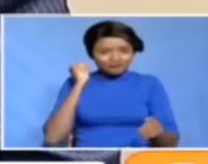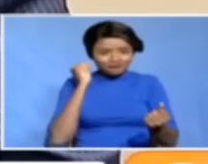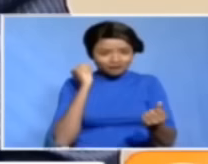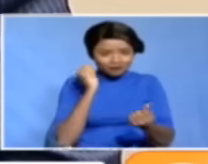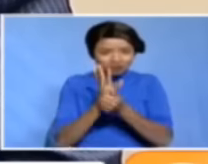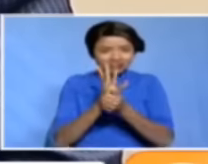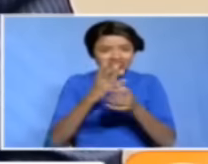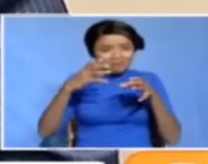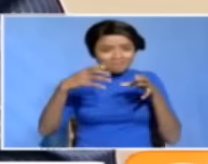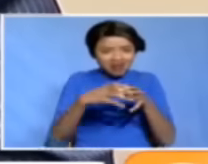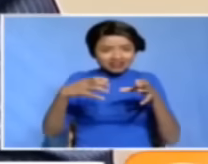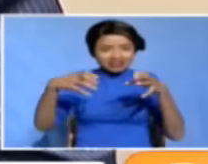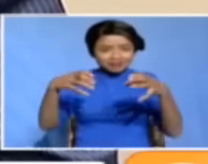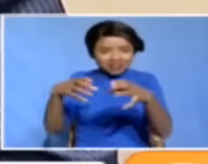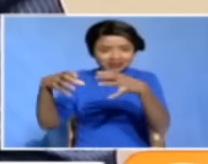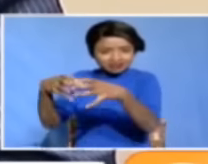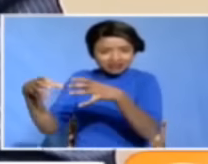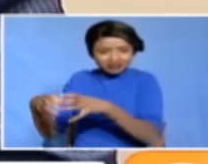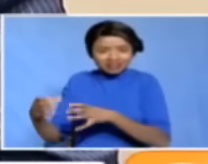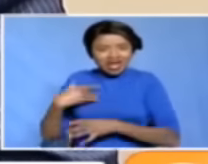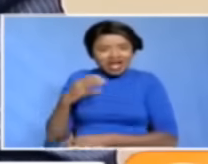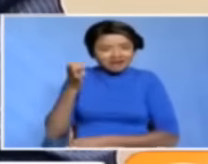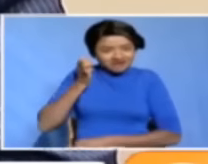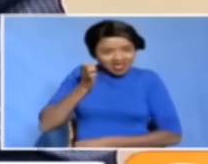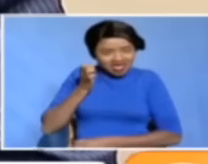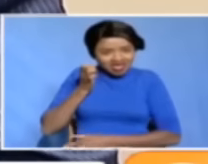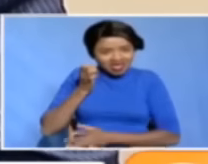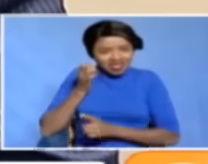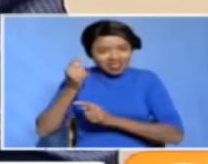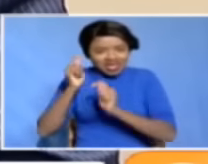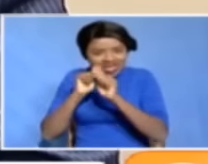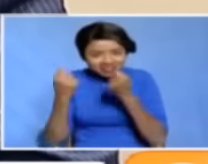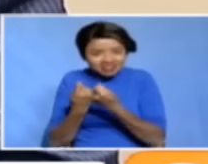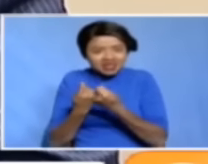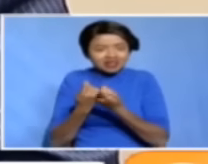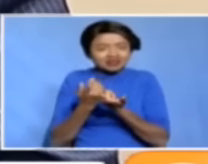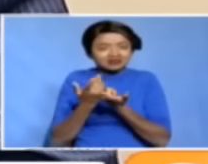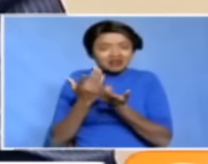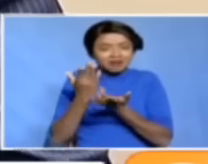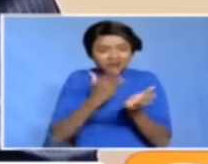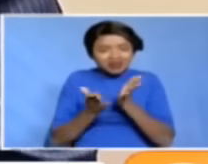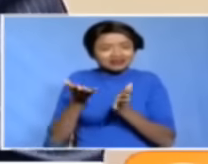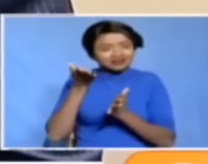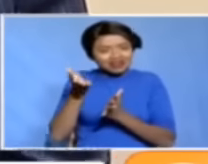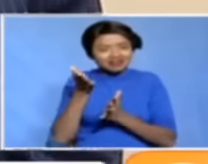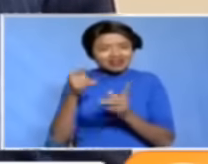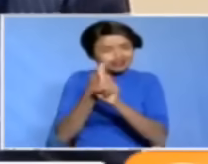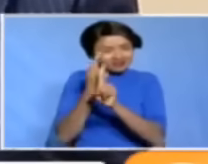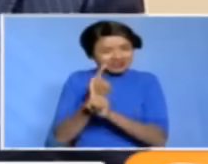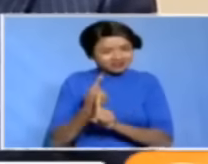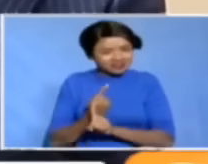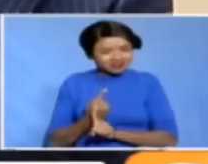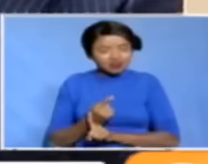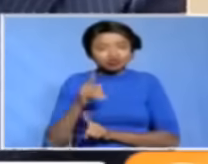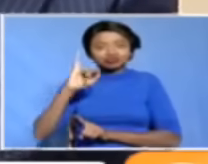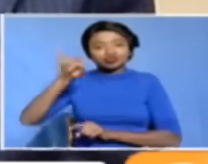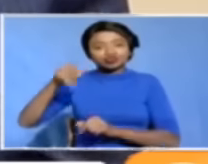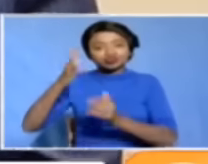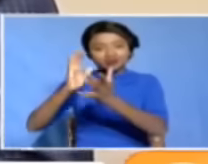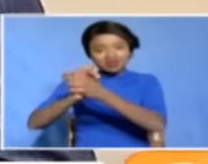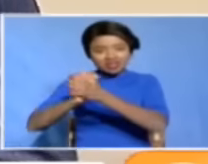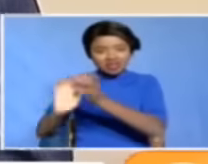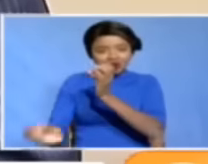had ethnic connotations, which had regional blocks. So Jubilee was formed to create